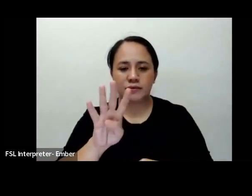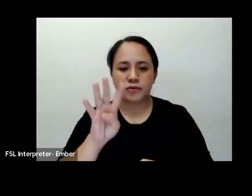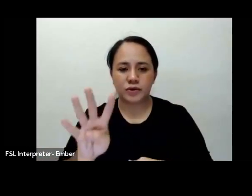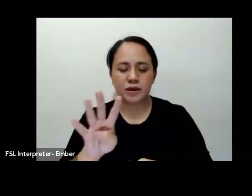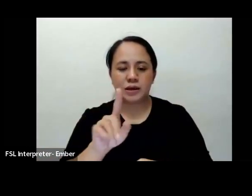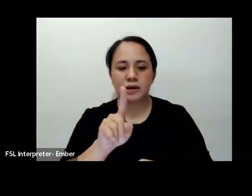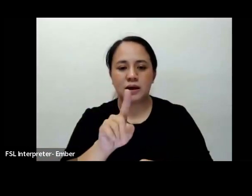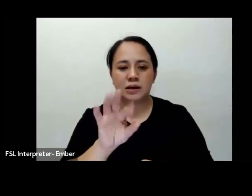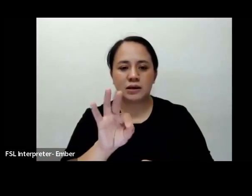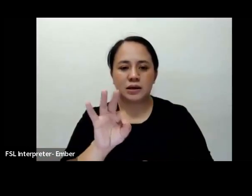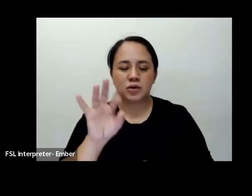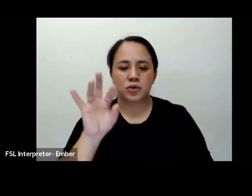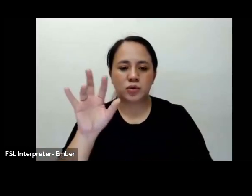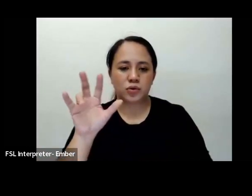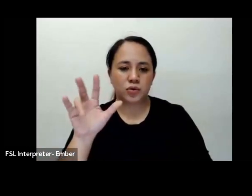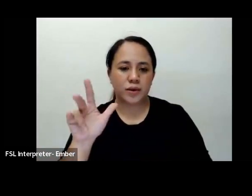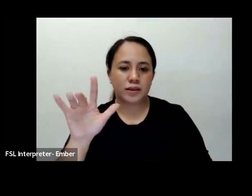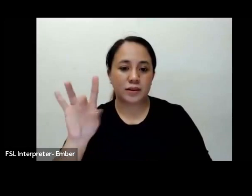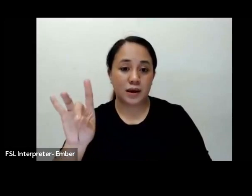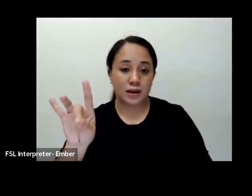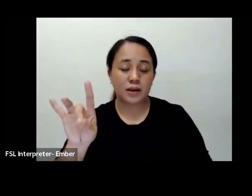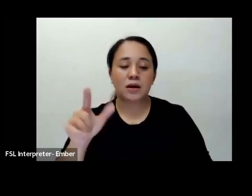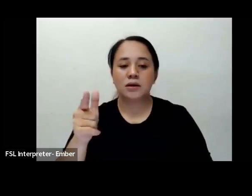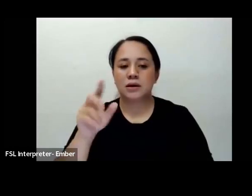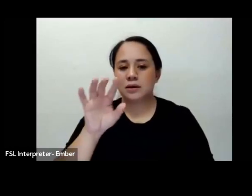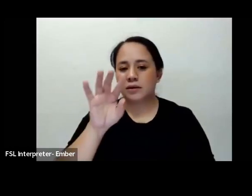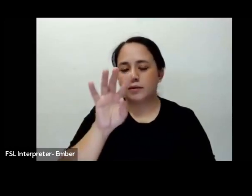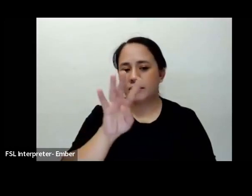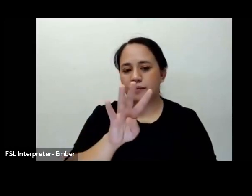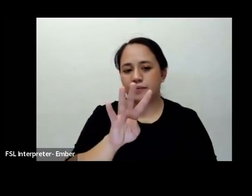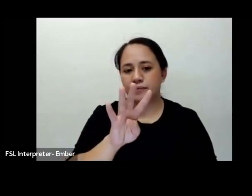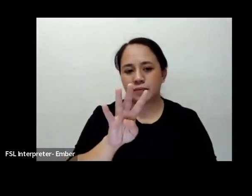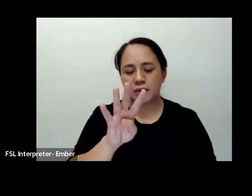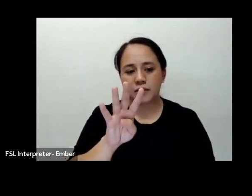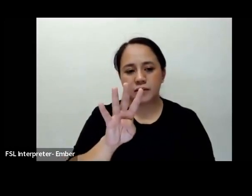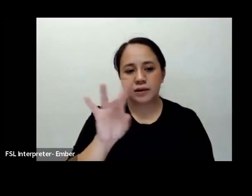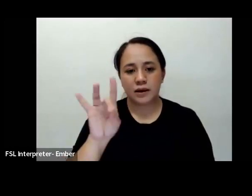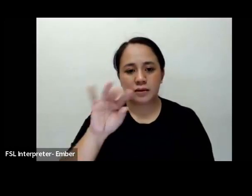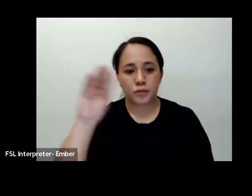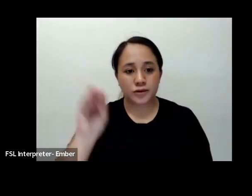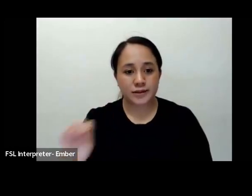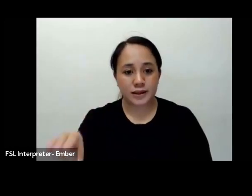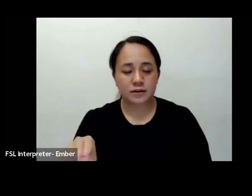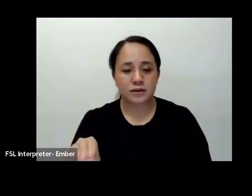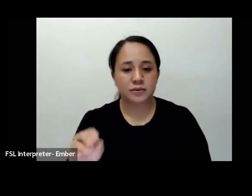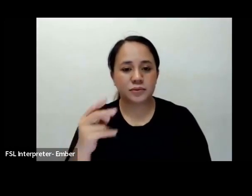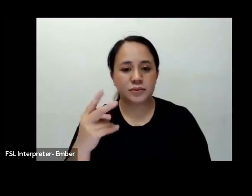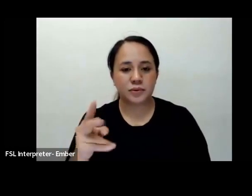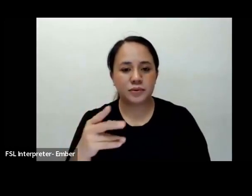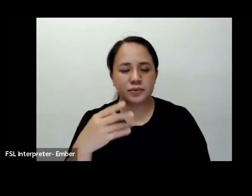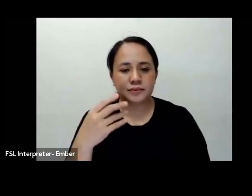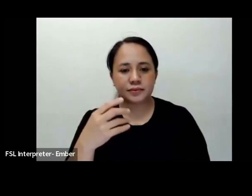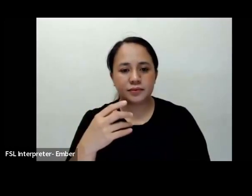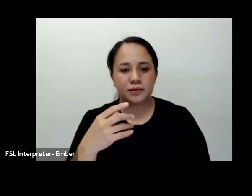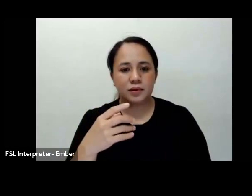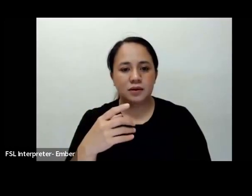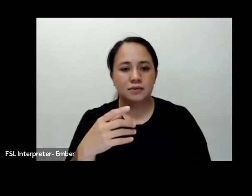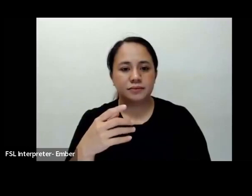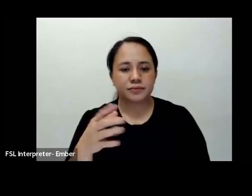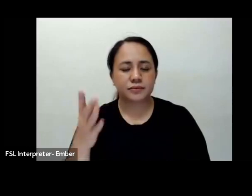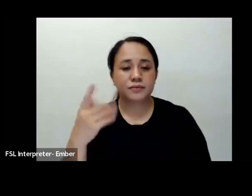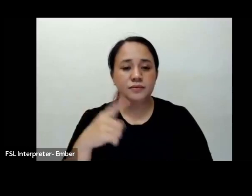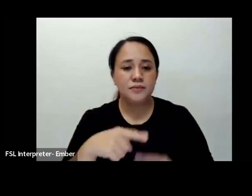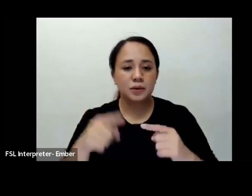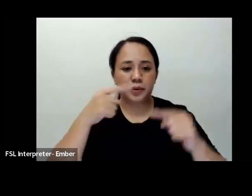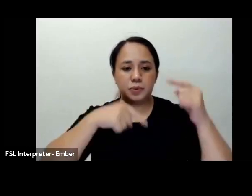at 32%. So we are quite ways from those days. Now, going back